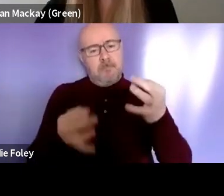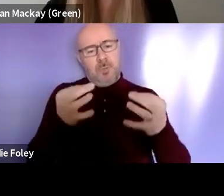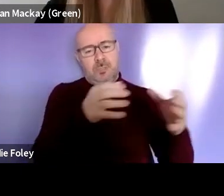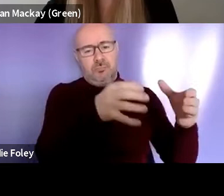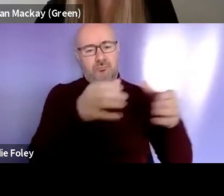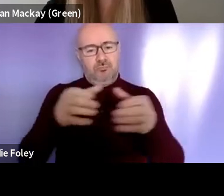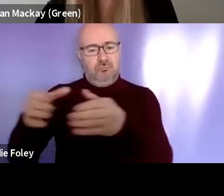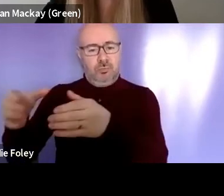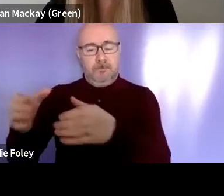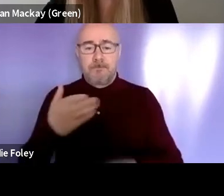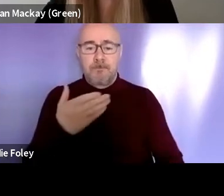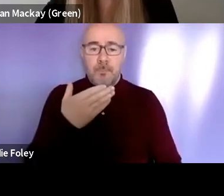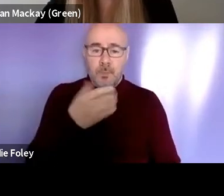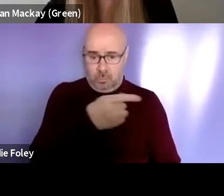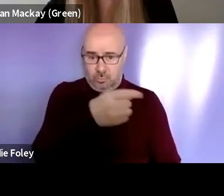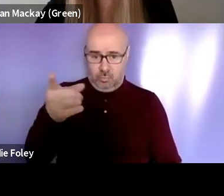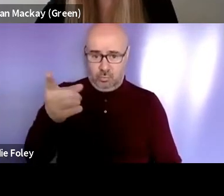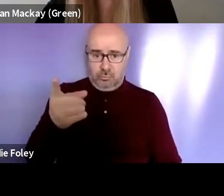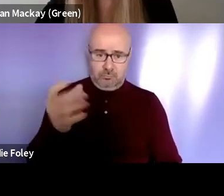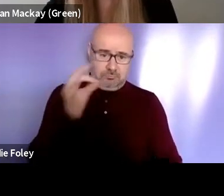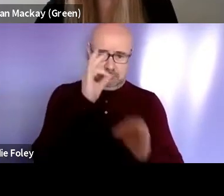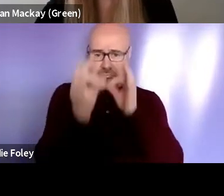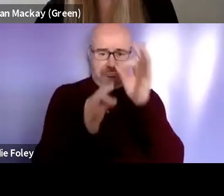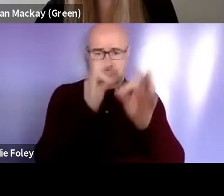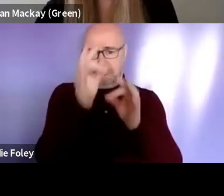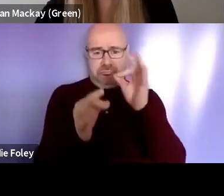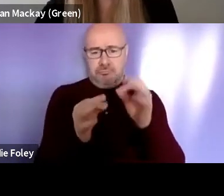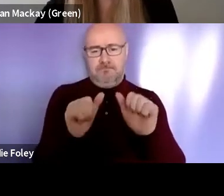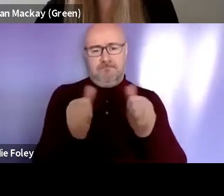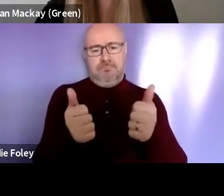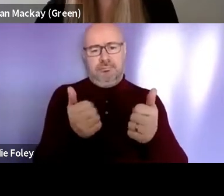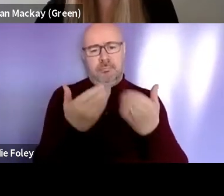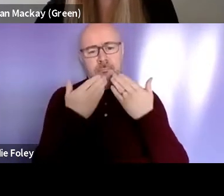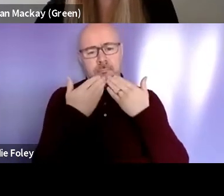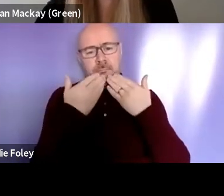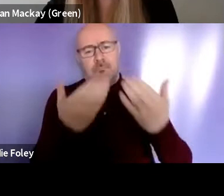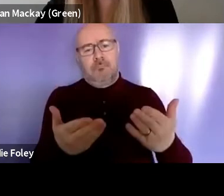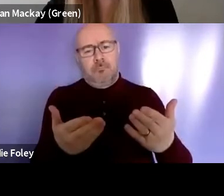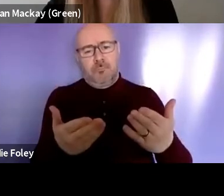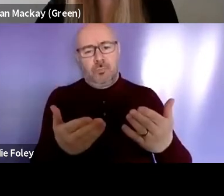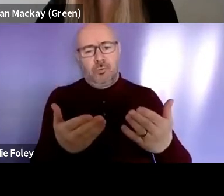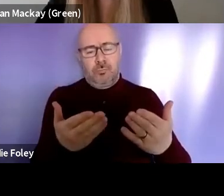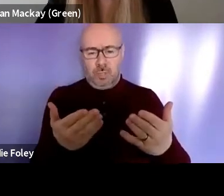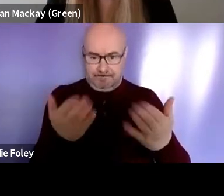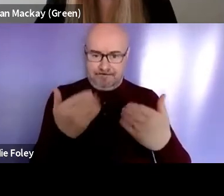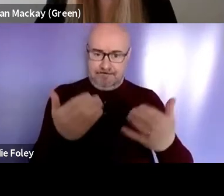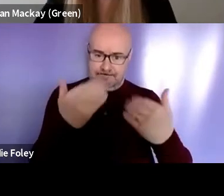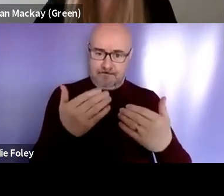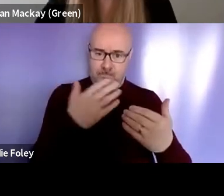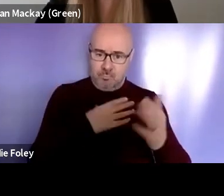that's participated so far. Really great questions and comments coming in. Keep them coming. This is all going to be captured.